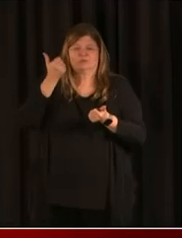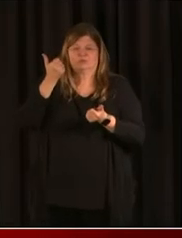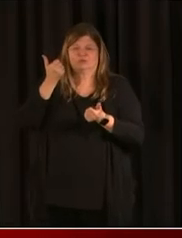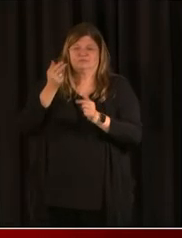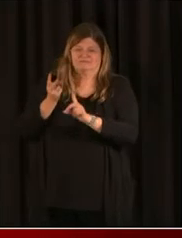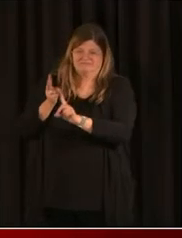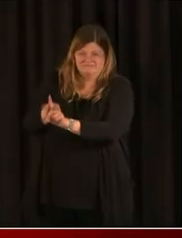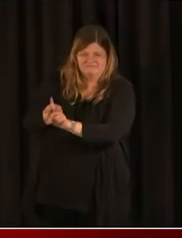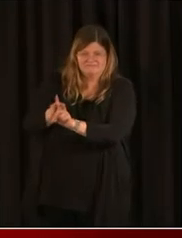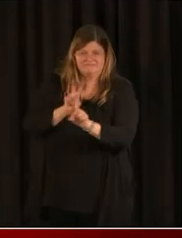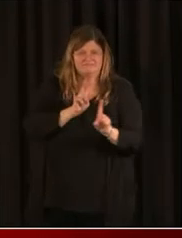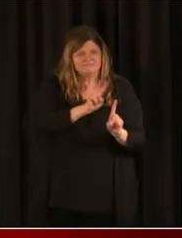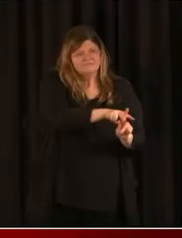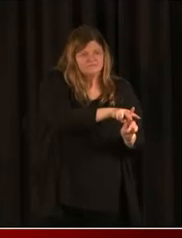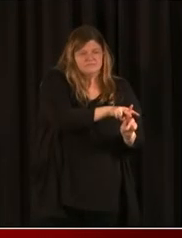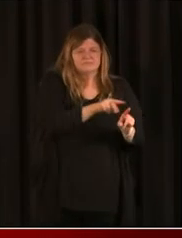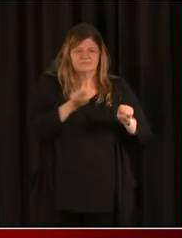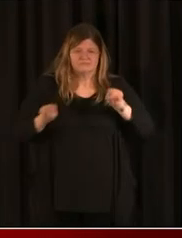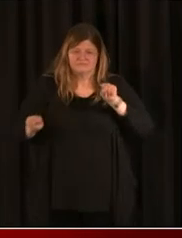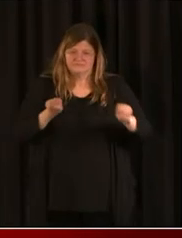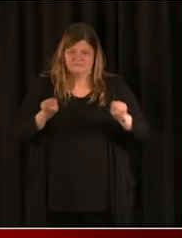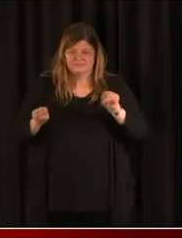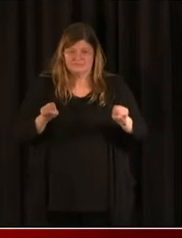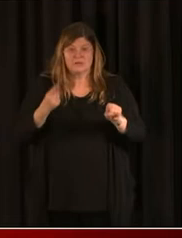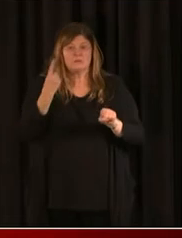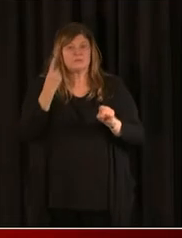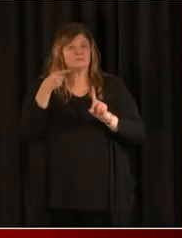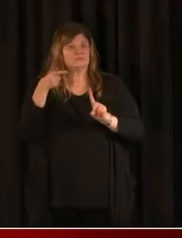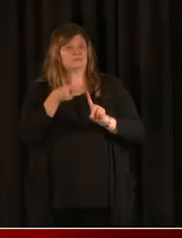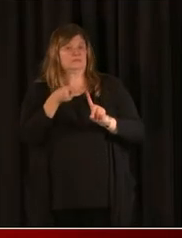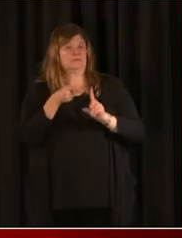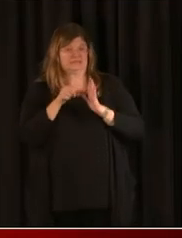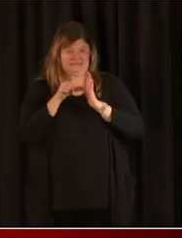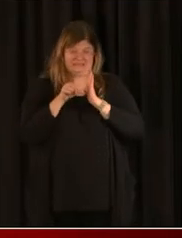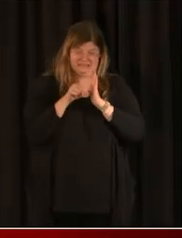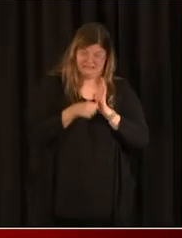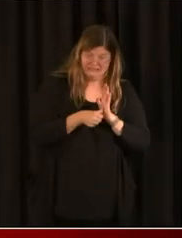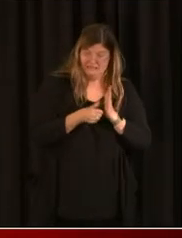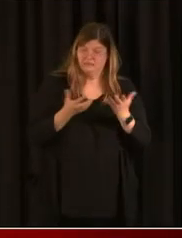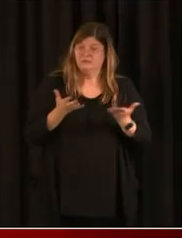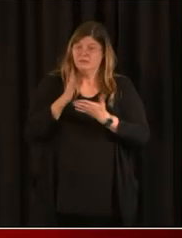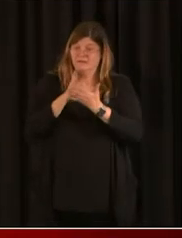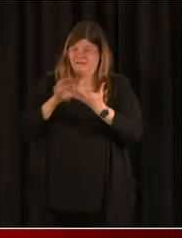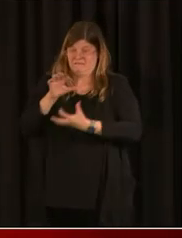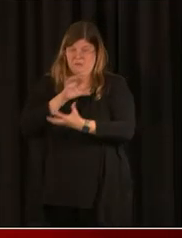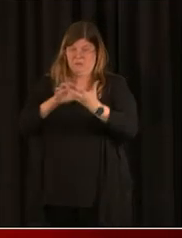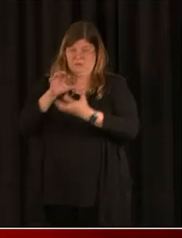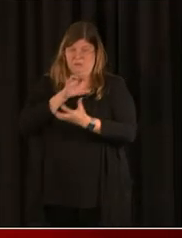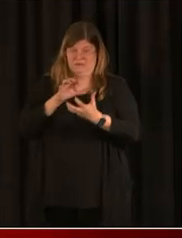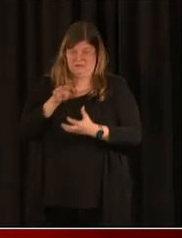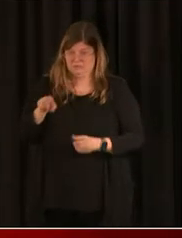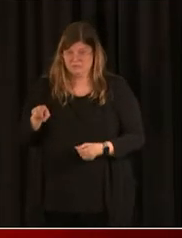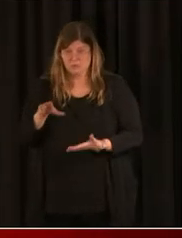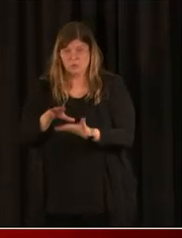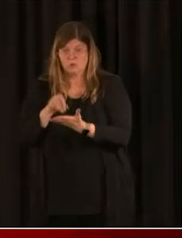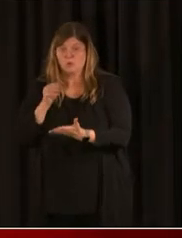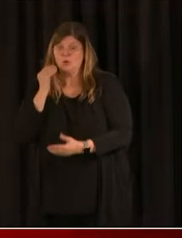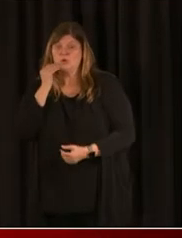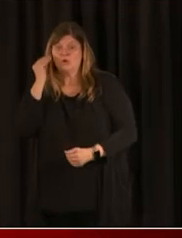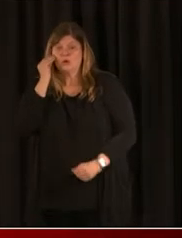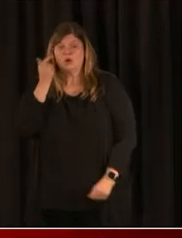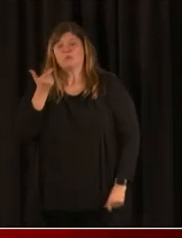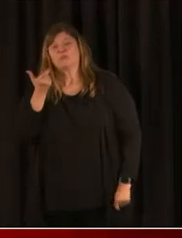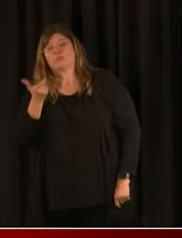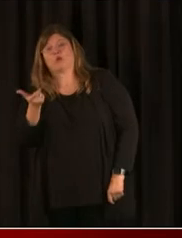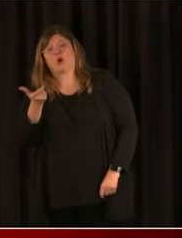utilize this model. But one clarifying point that I did want to make is there may be some confusion that in this model, the students at home are just